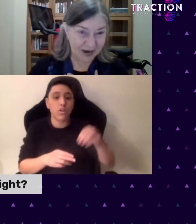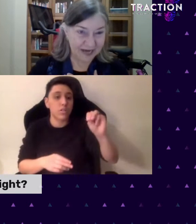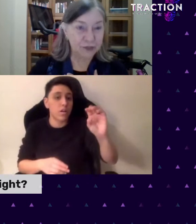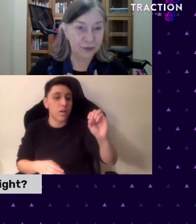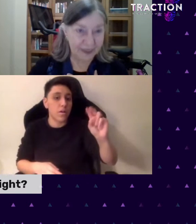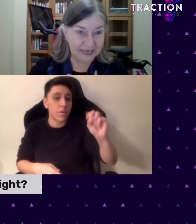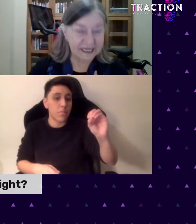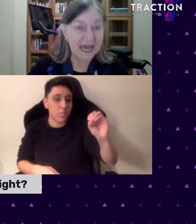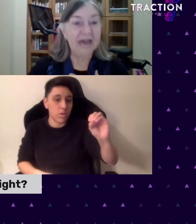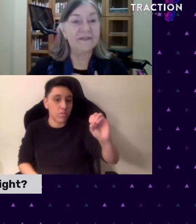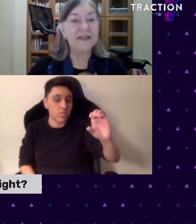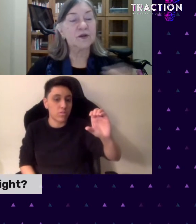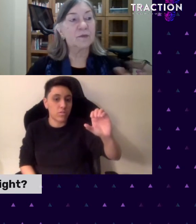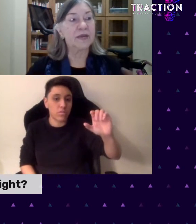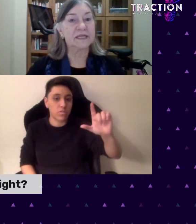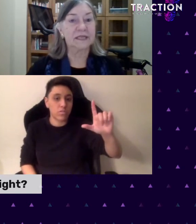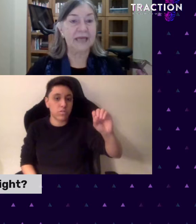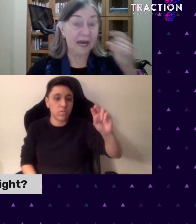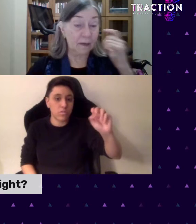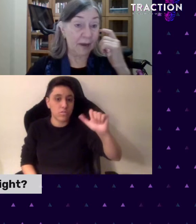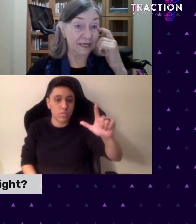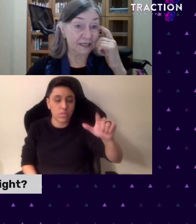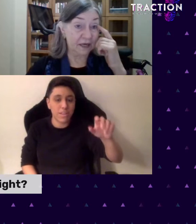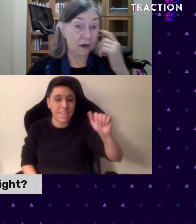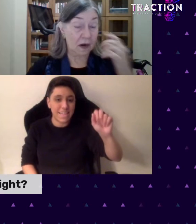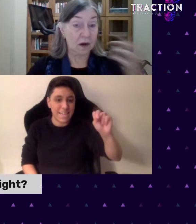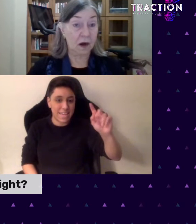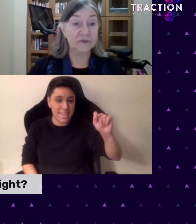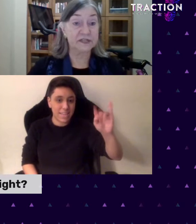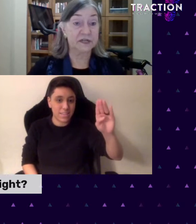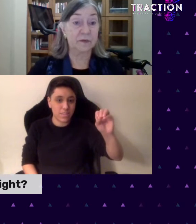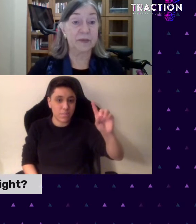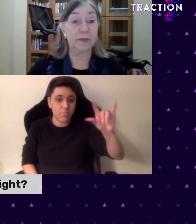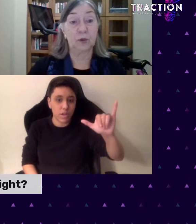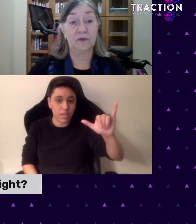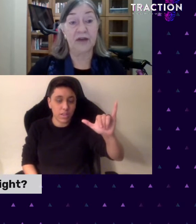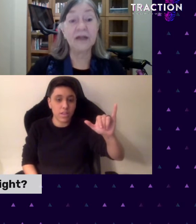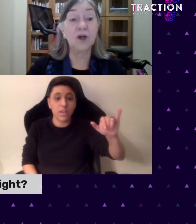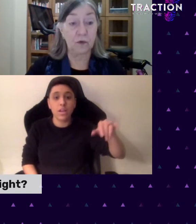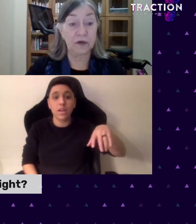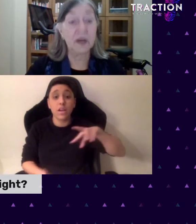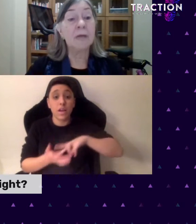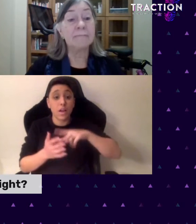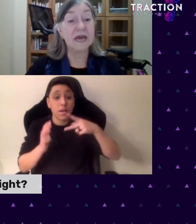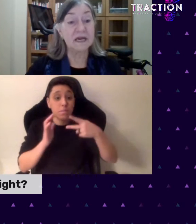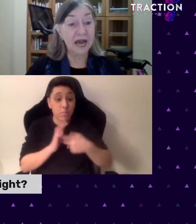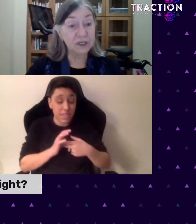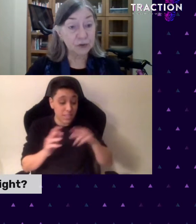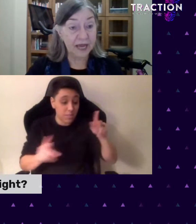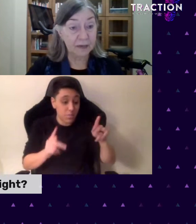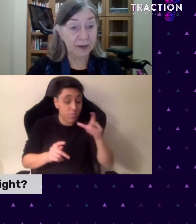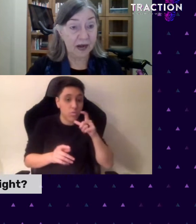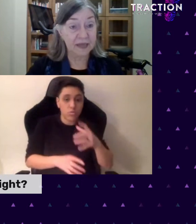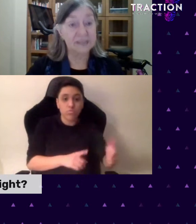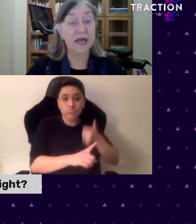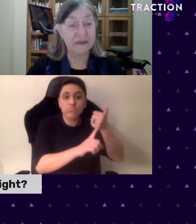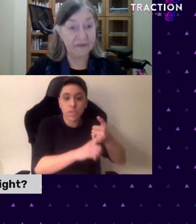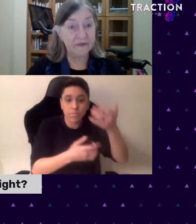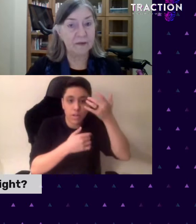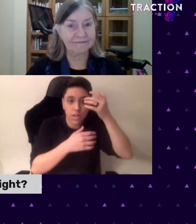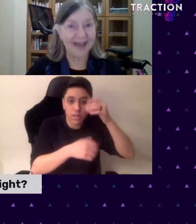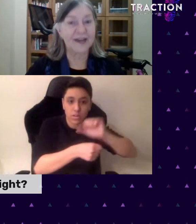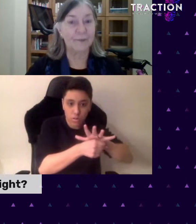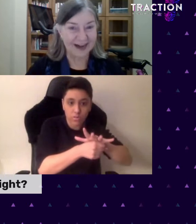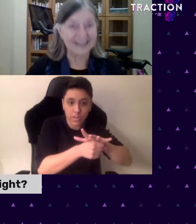monoclonal antibody treatment. And these are basically antibodies that are harvested from people who have had COVID, made natural antibodies,